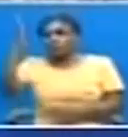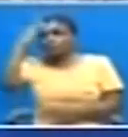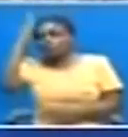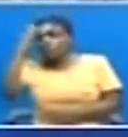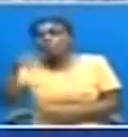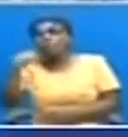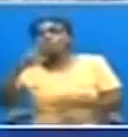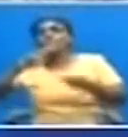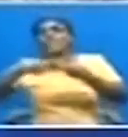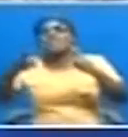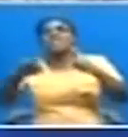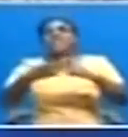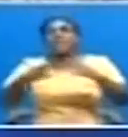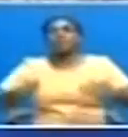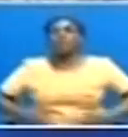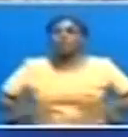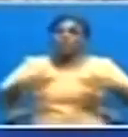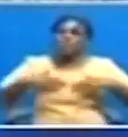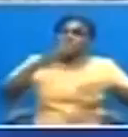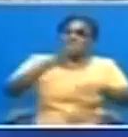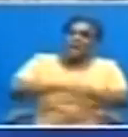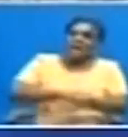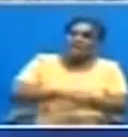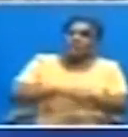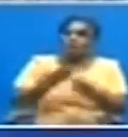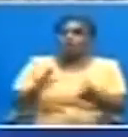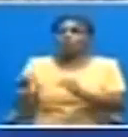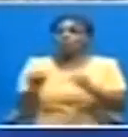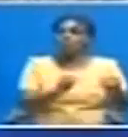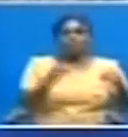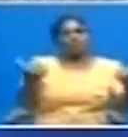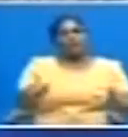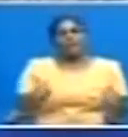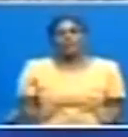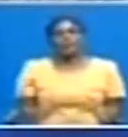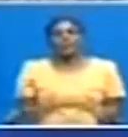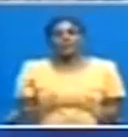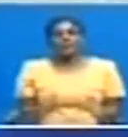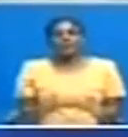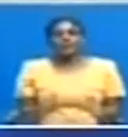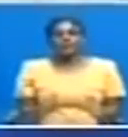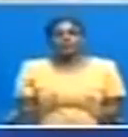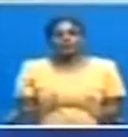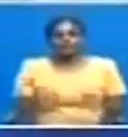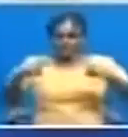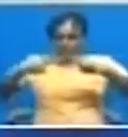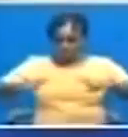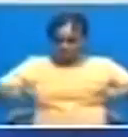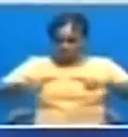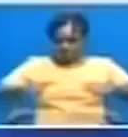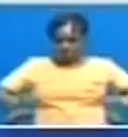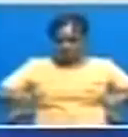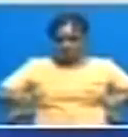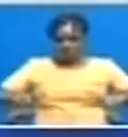whether the bodies have been, you know, moved or whether the owners have been identified. Investigations by